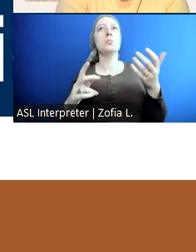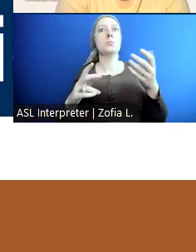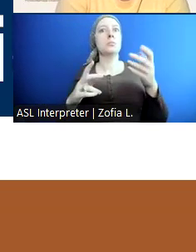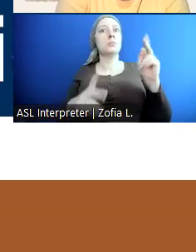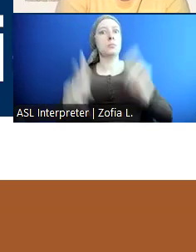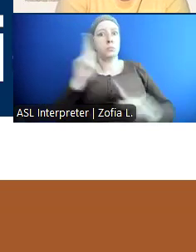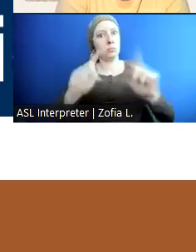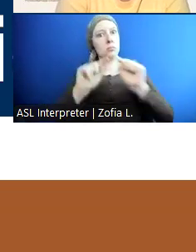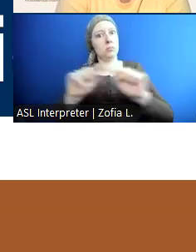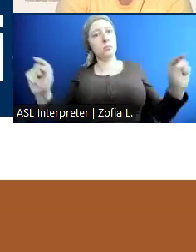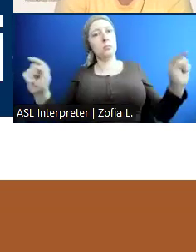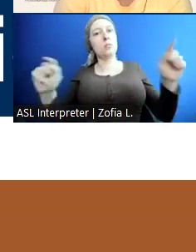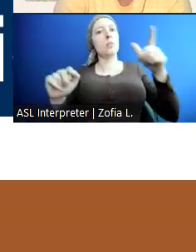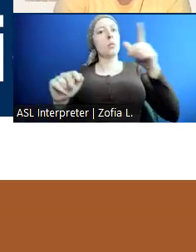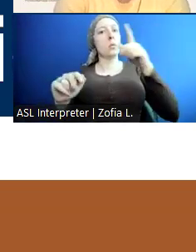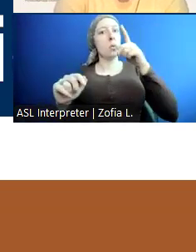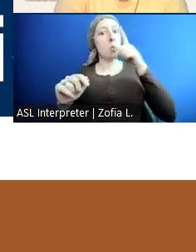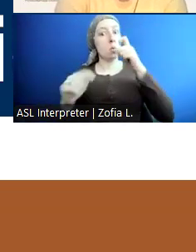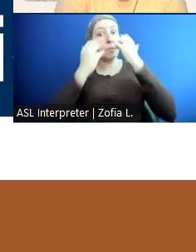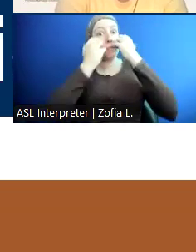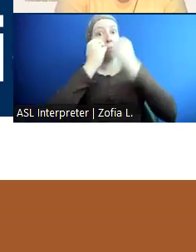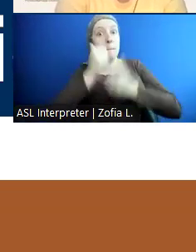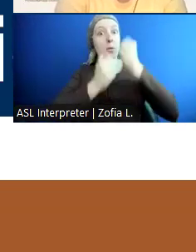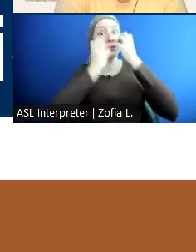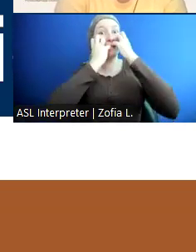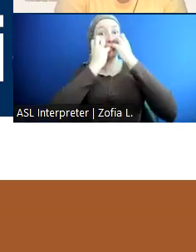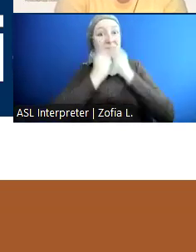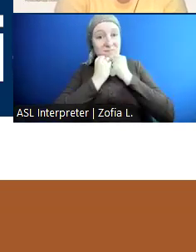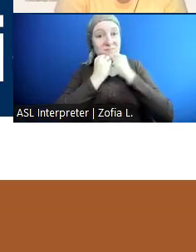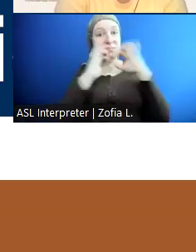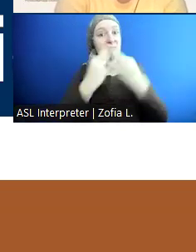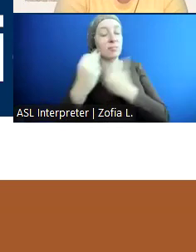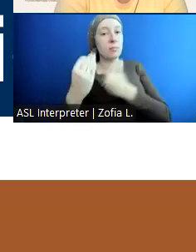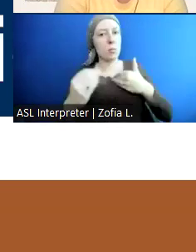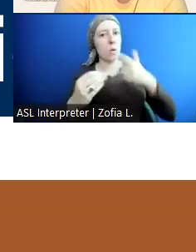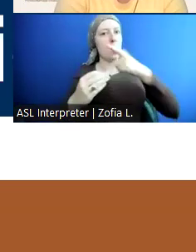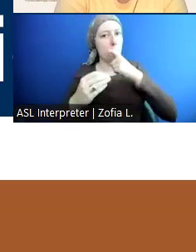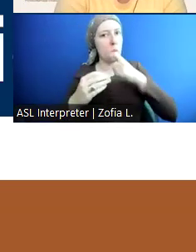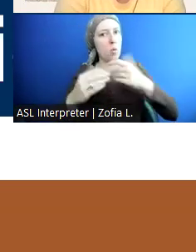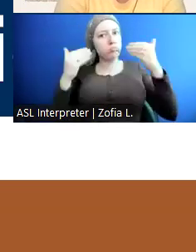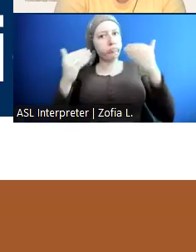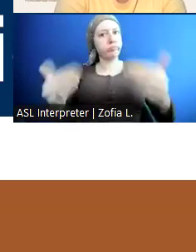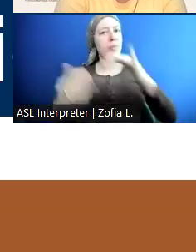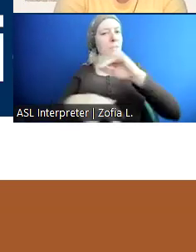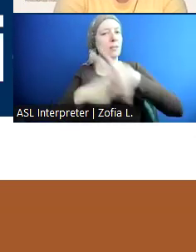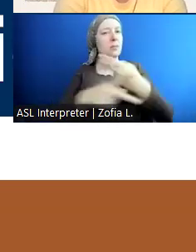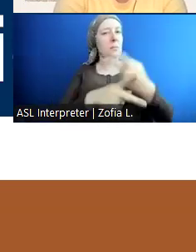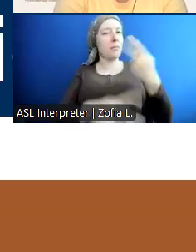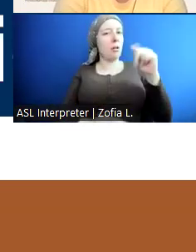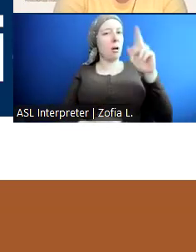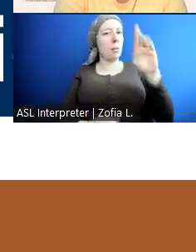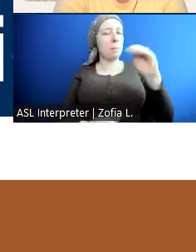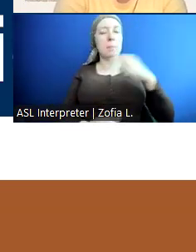individuals, you know, most loved ones who are perpetrating, you know, this type of harm. So I won't spend